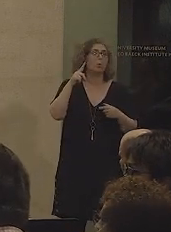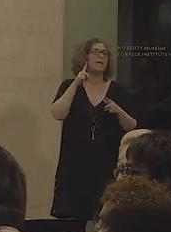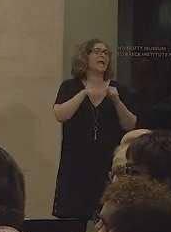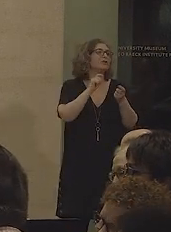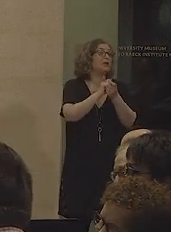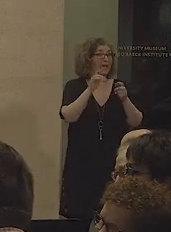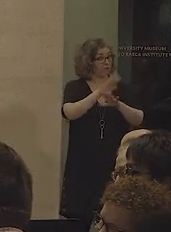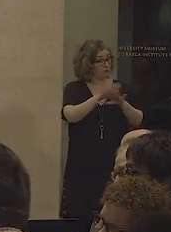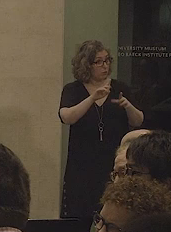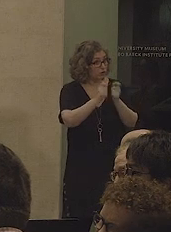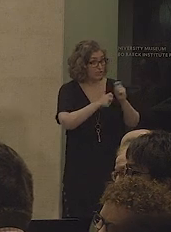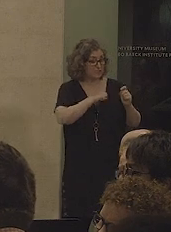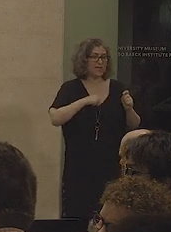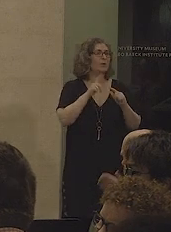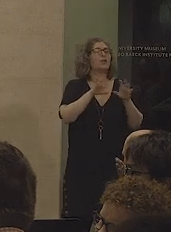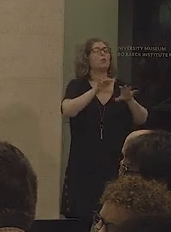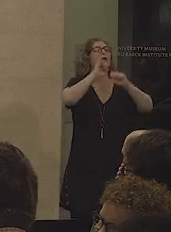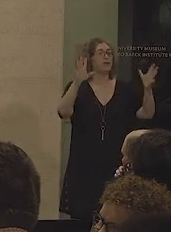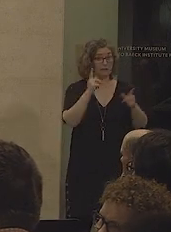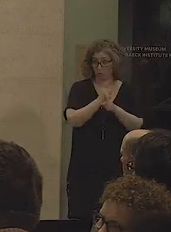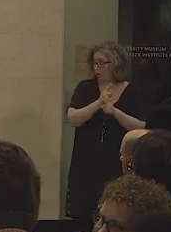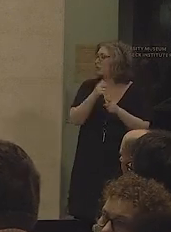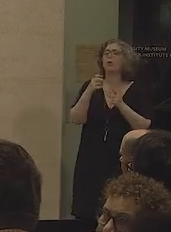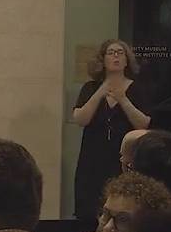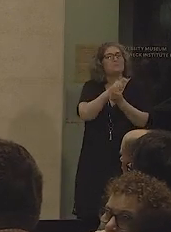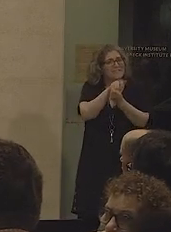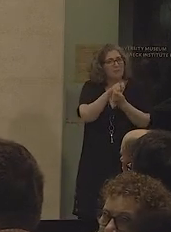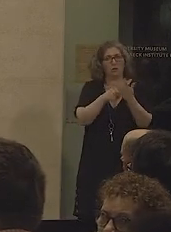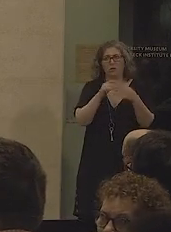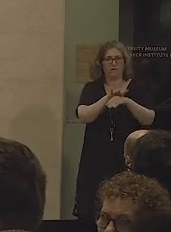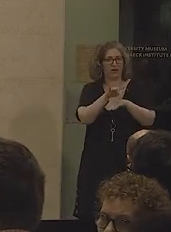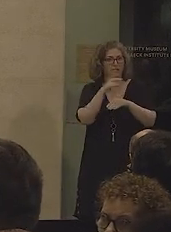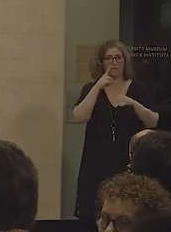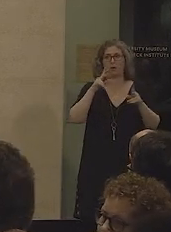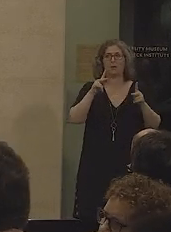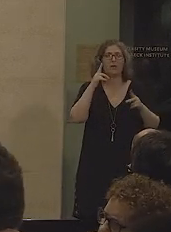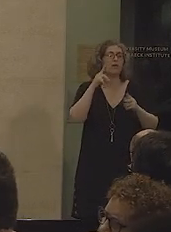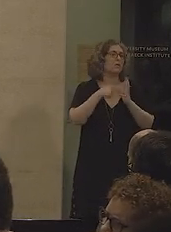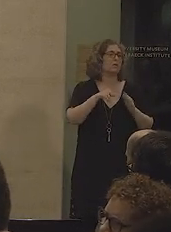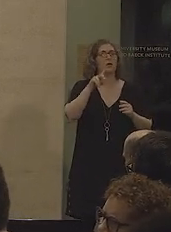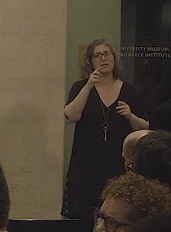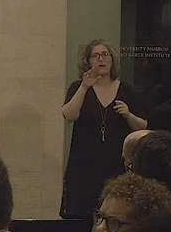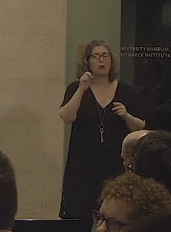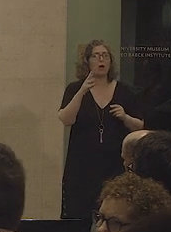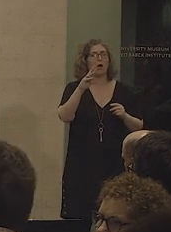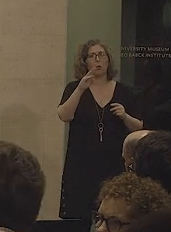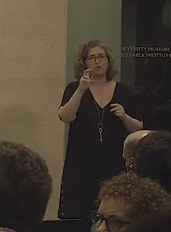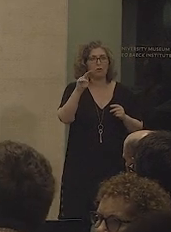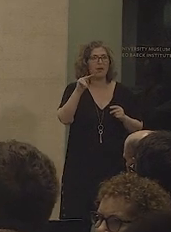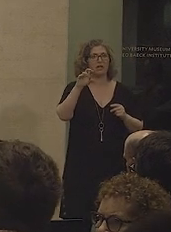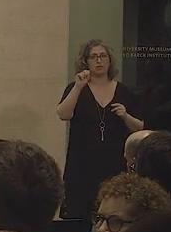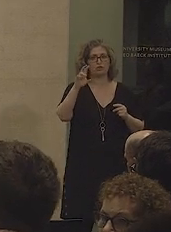the Senate. We don't have anything. Oh, absolutely. So what specific advice have you gotten from people like Deborah Wasserman Schultz or other people